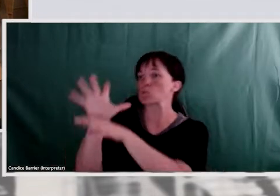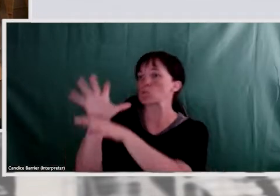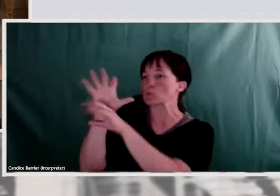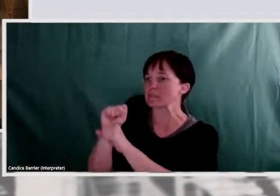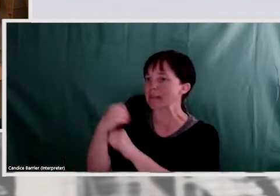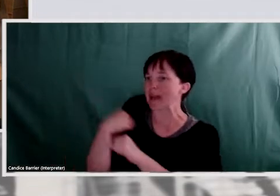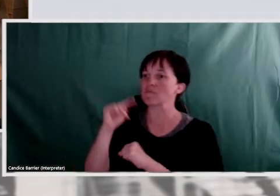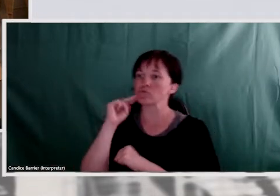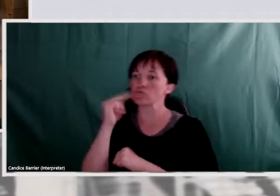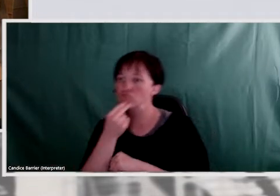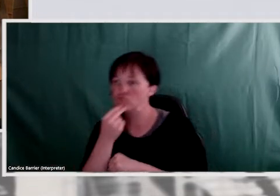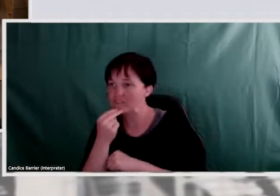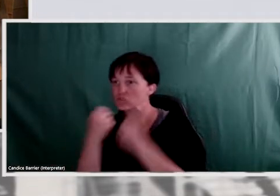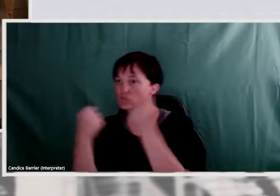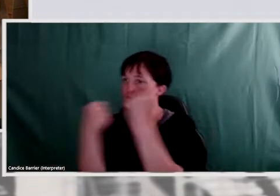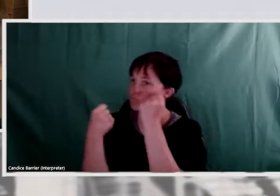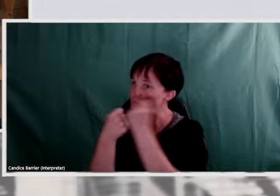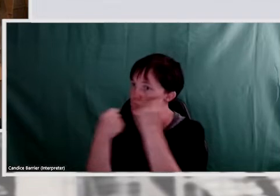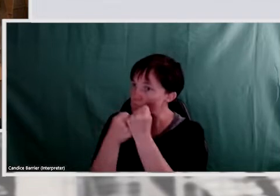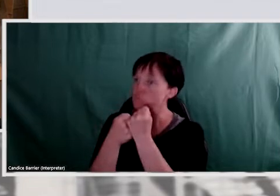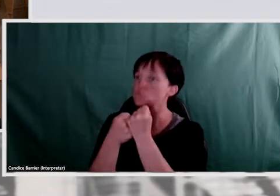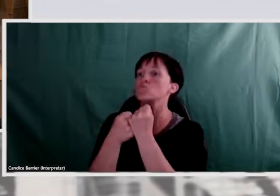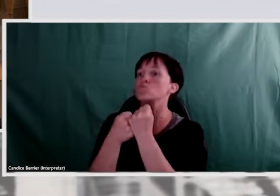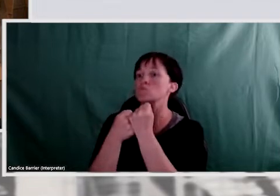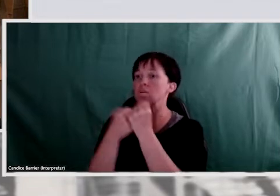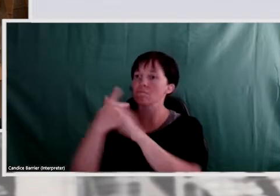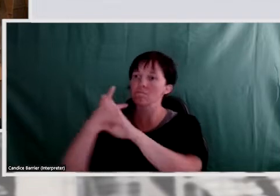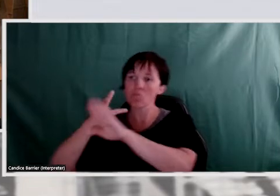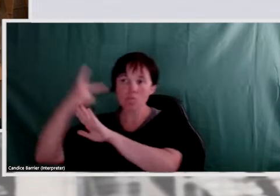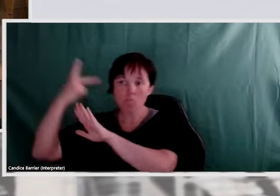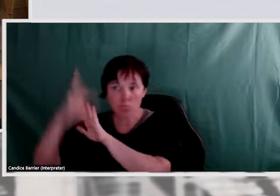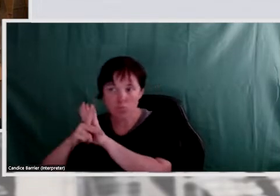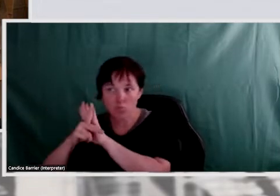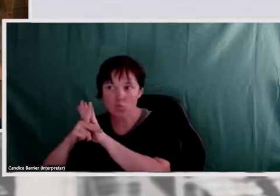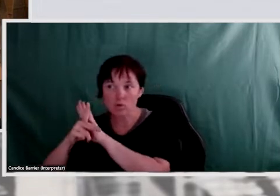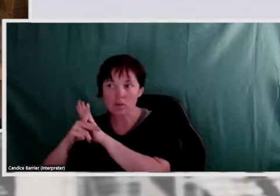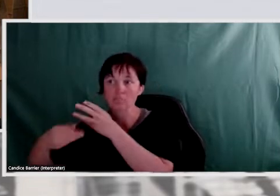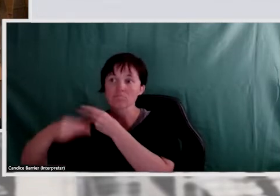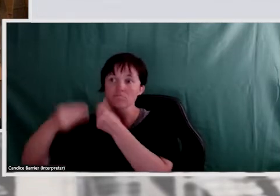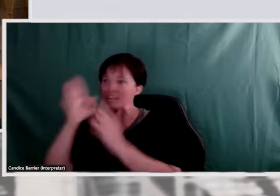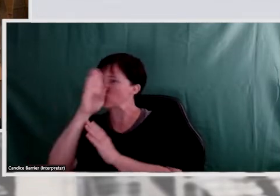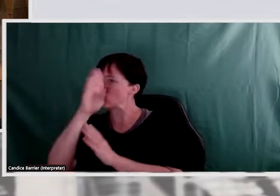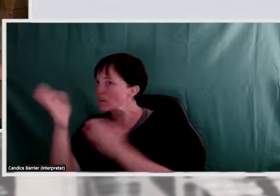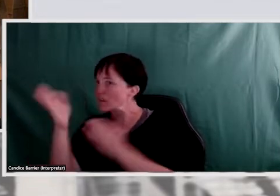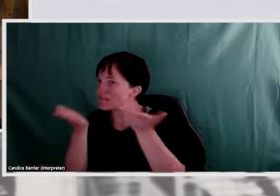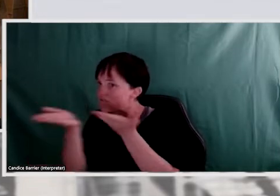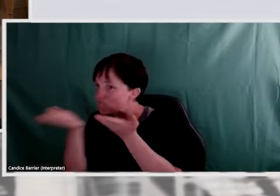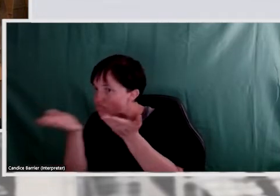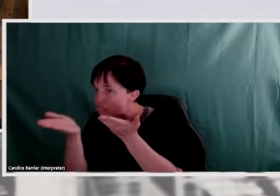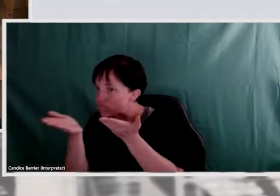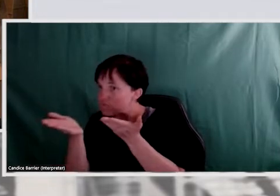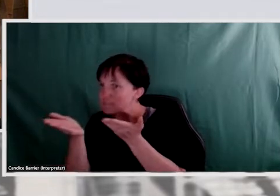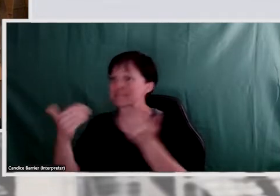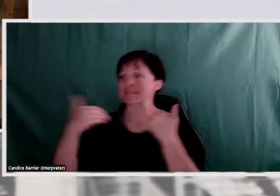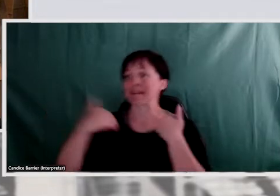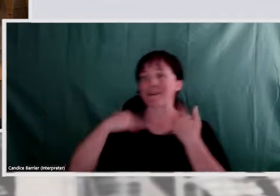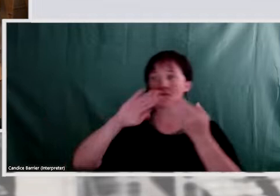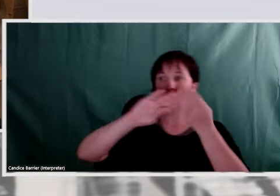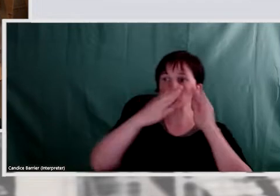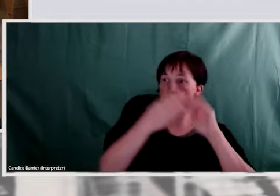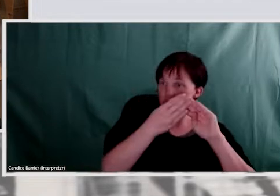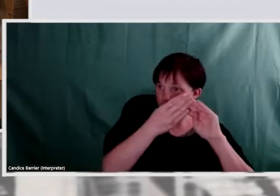nutrition support, having the programs that provide direct services, having the community, which